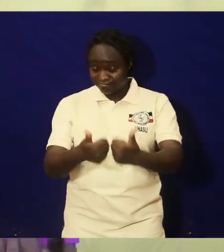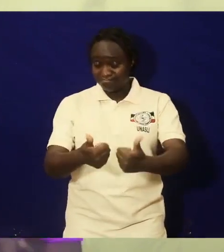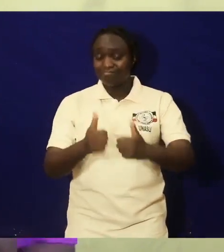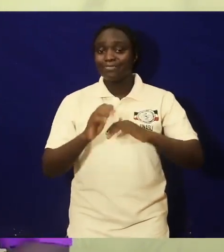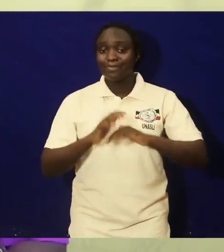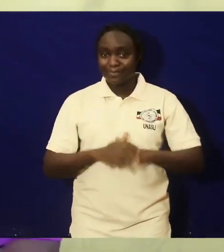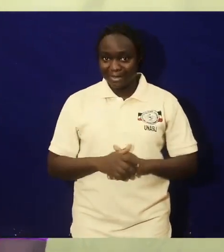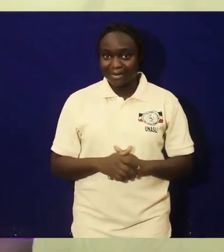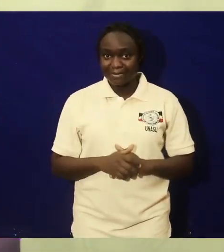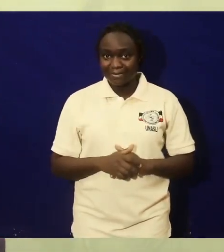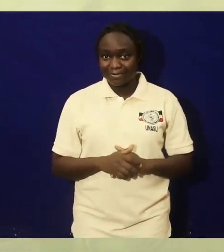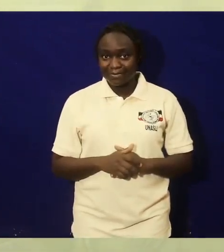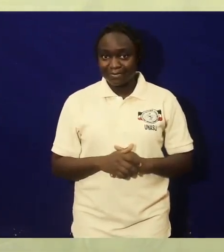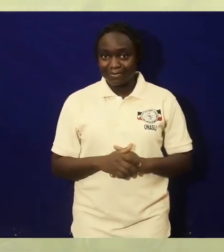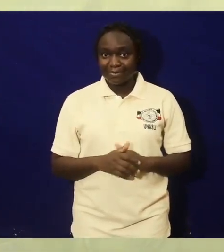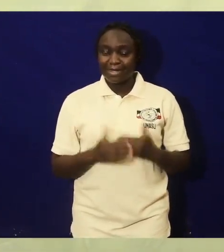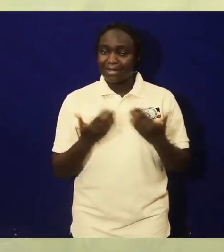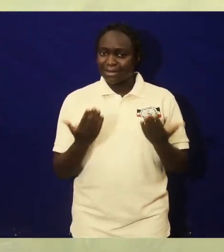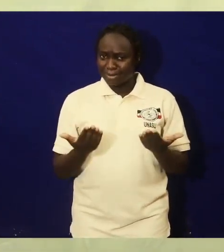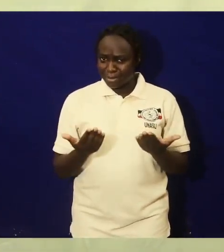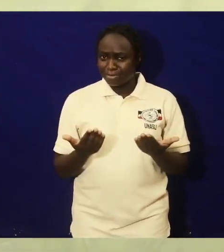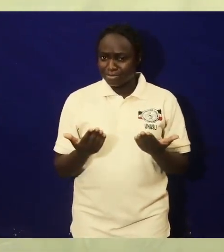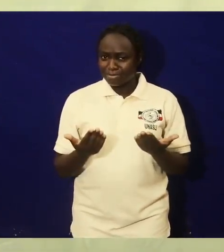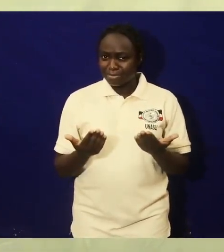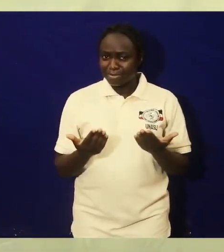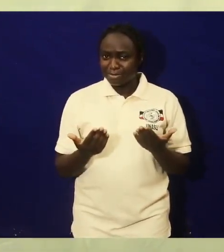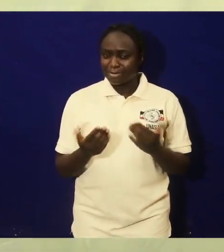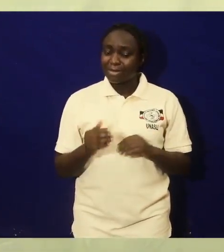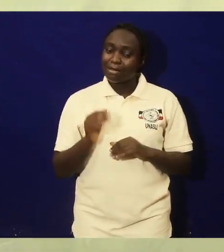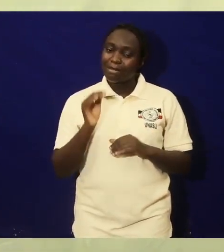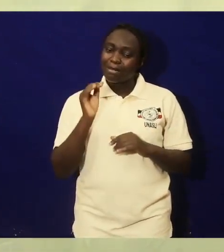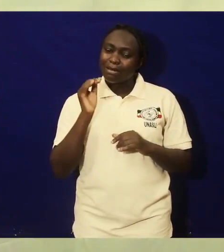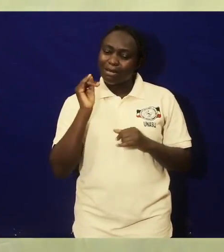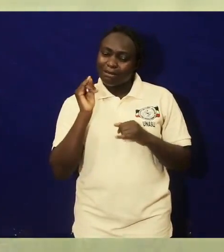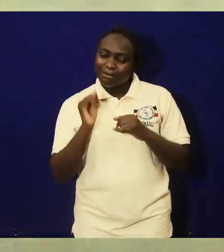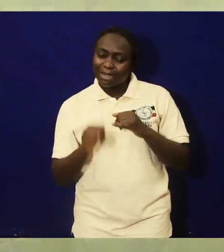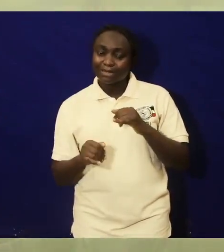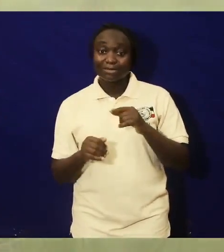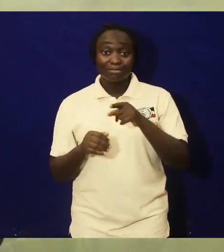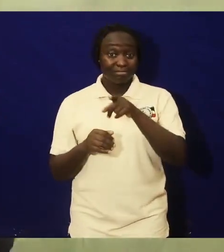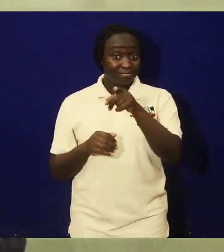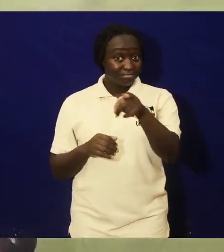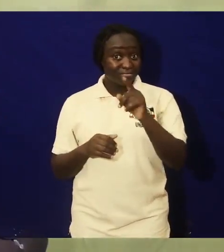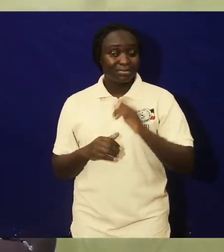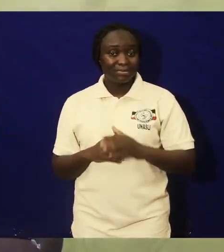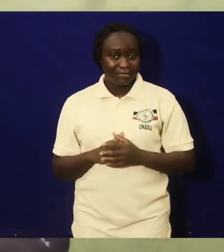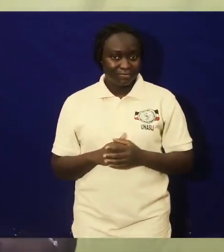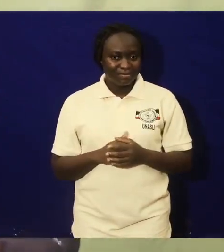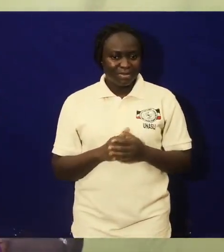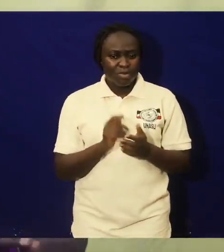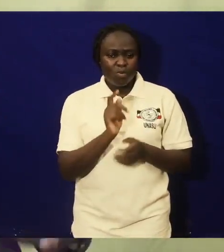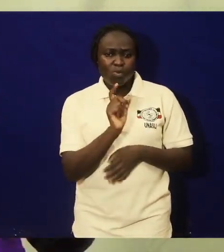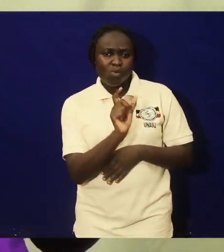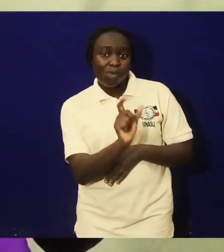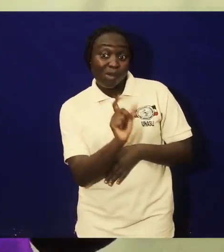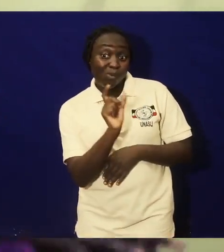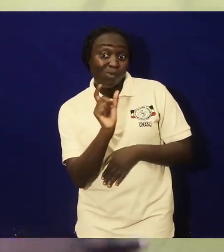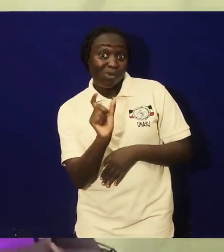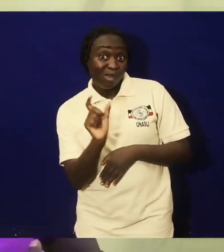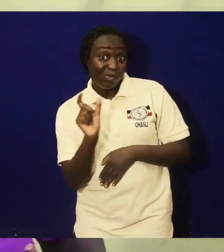lesson, and the last part of the lesson, we are going to write a few words